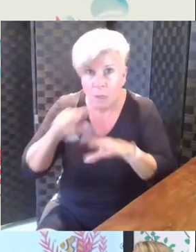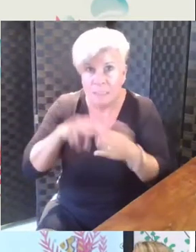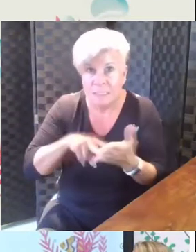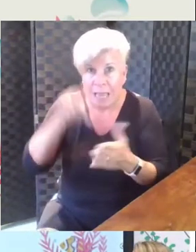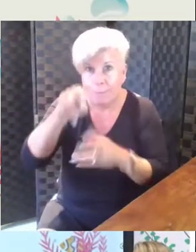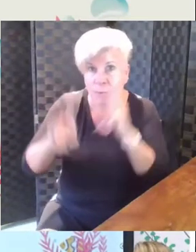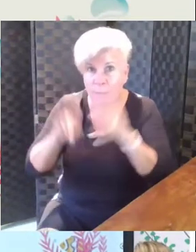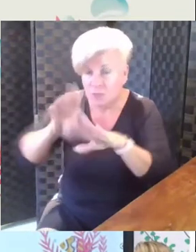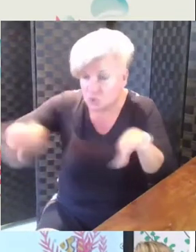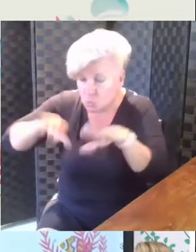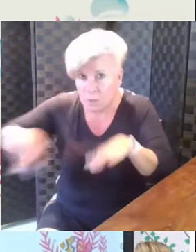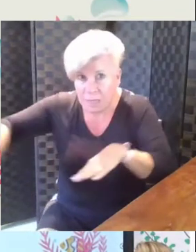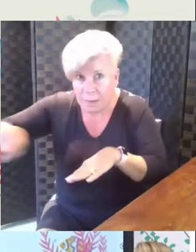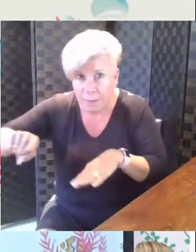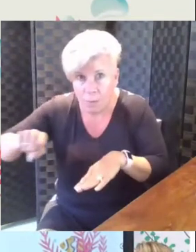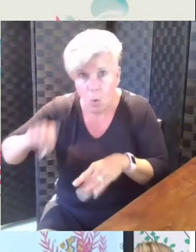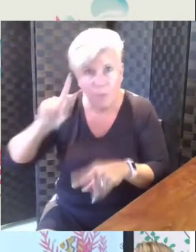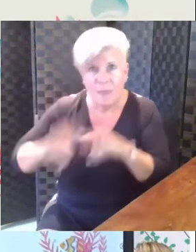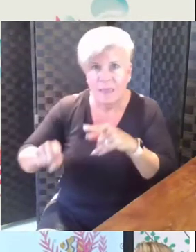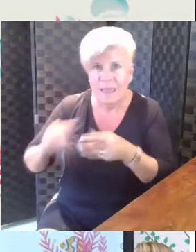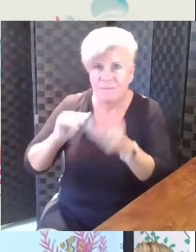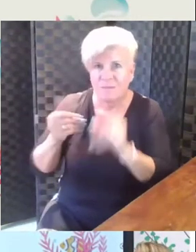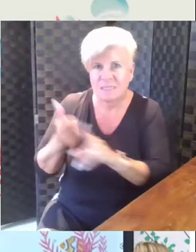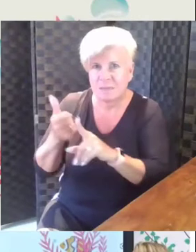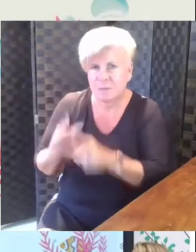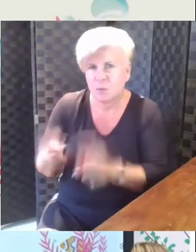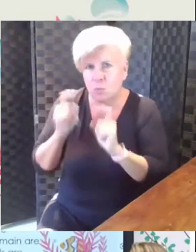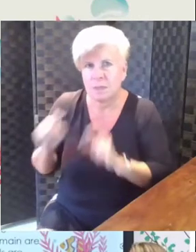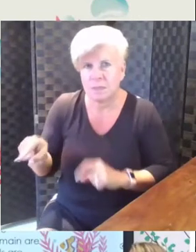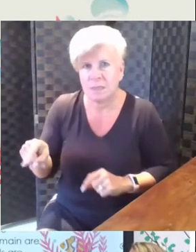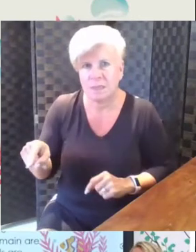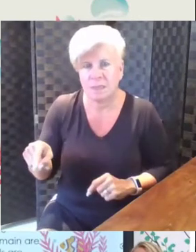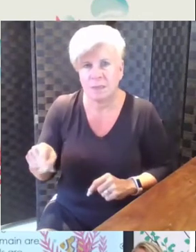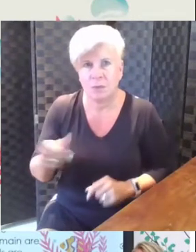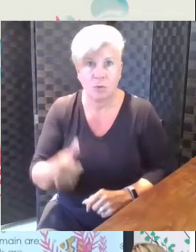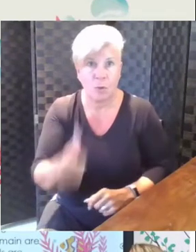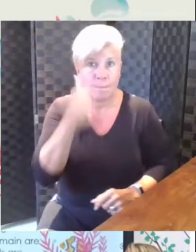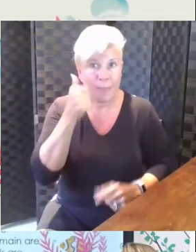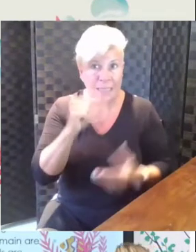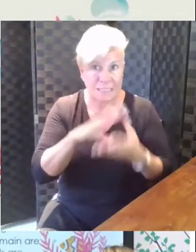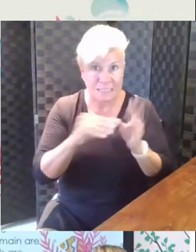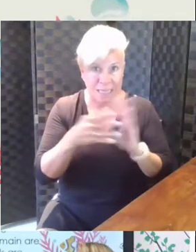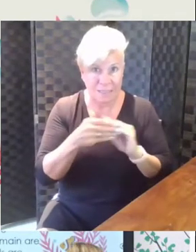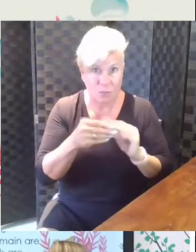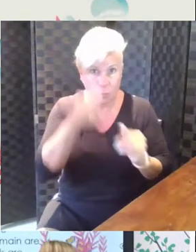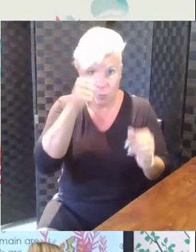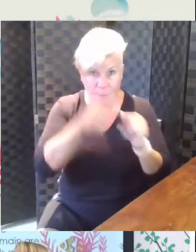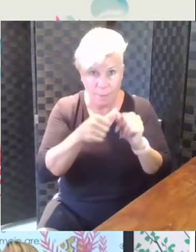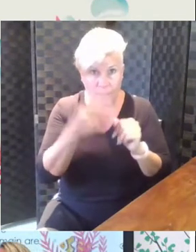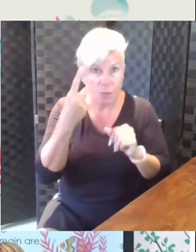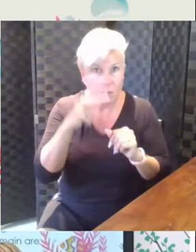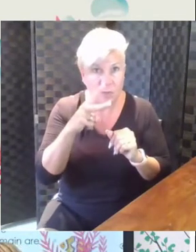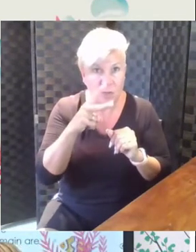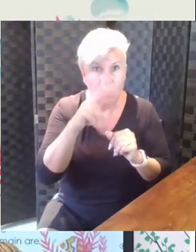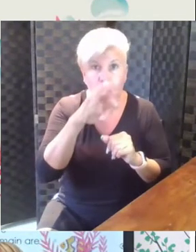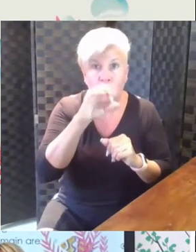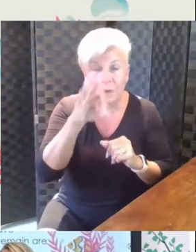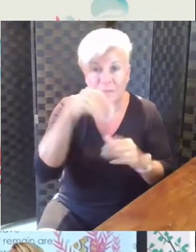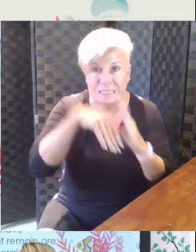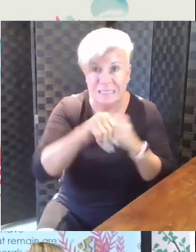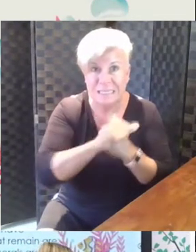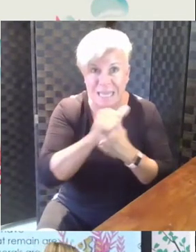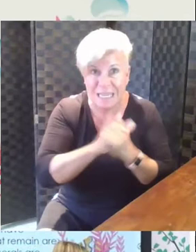Or C, they can't repair or replace themselves as quickly. Well, let's go back to our text. Remember, we can look in reefs in danger,